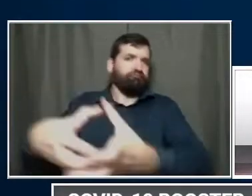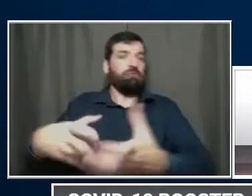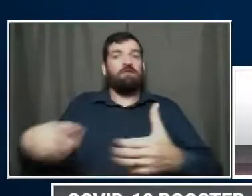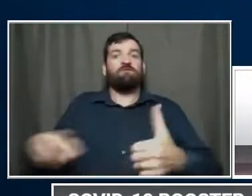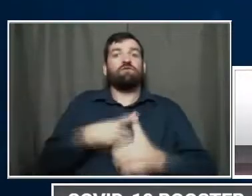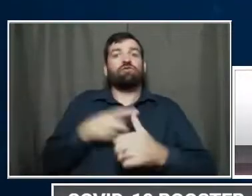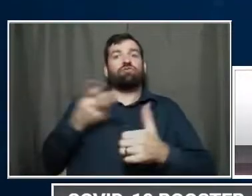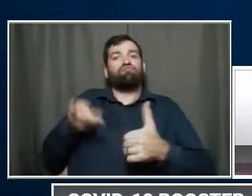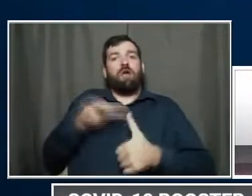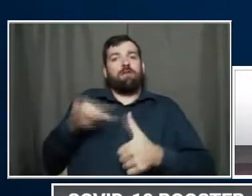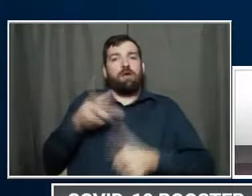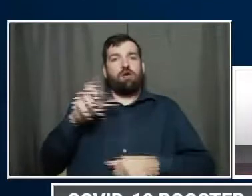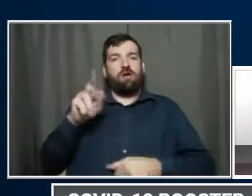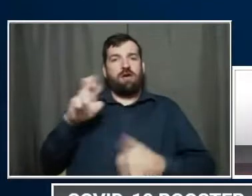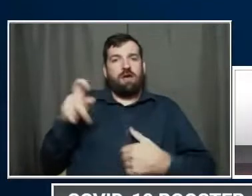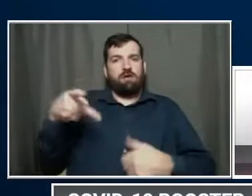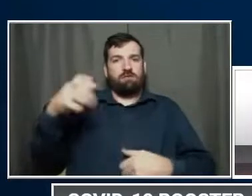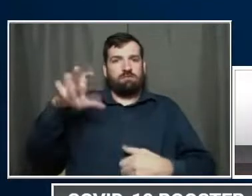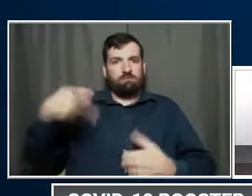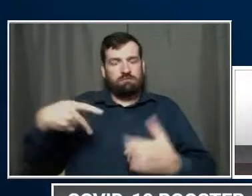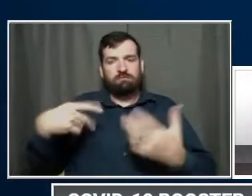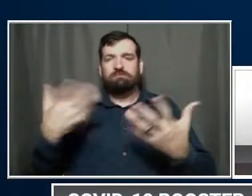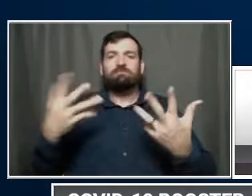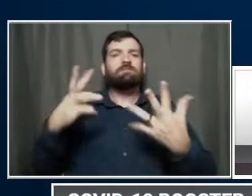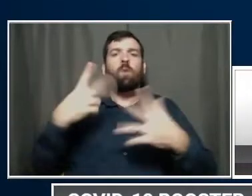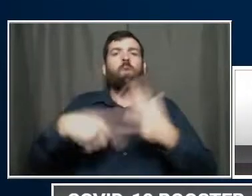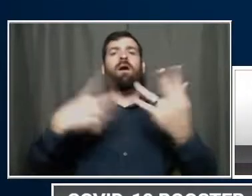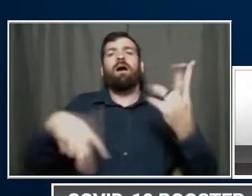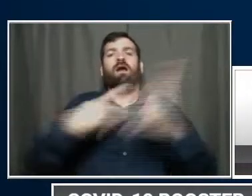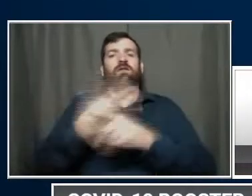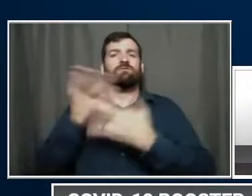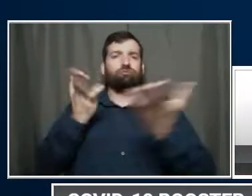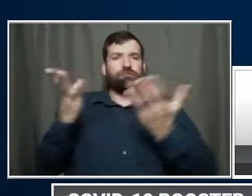kind of services are you providing?